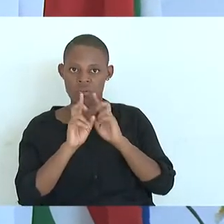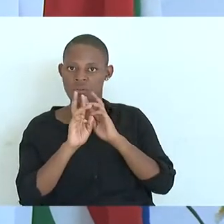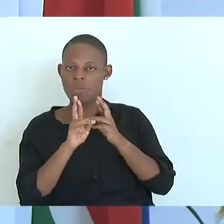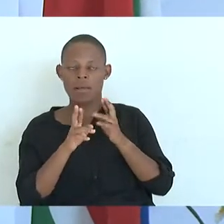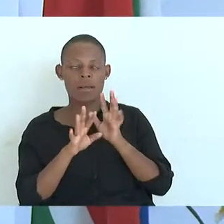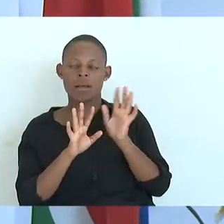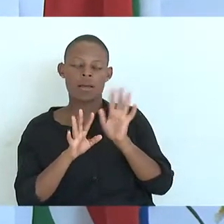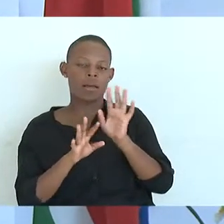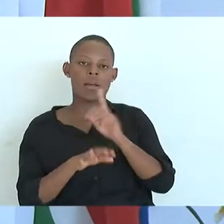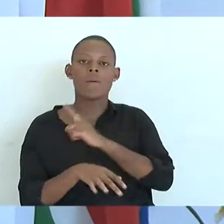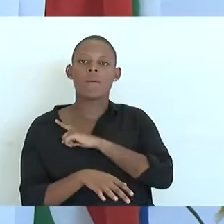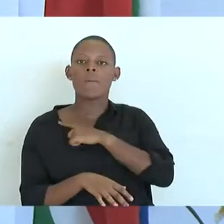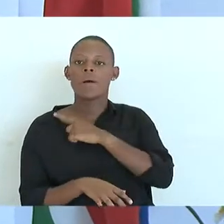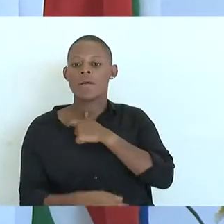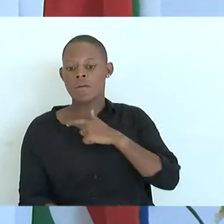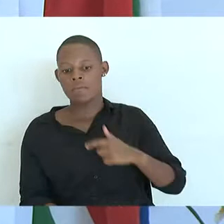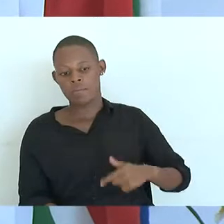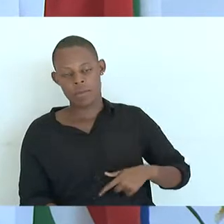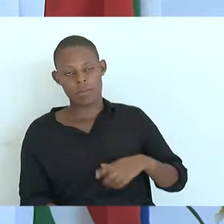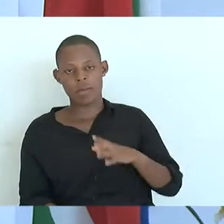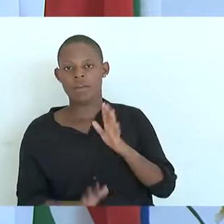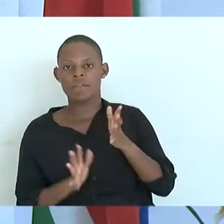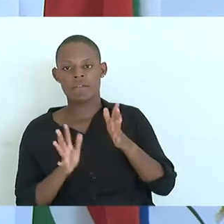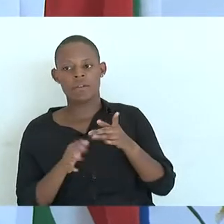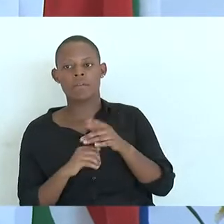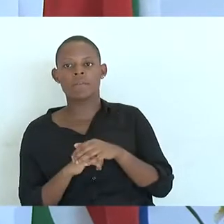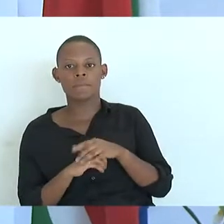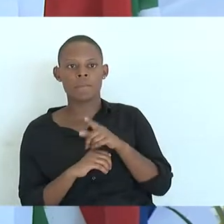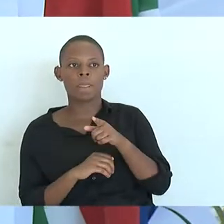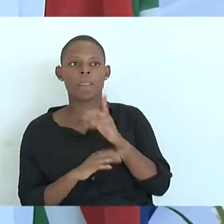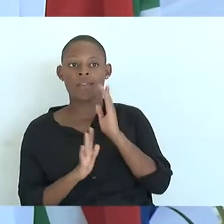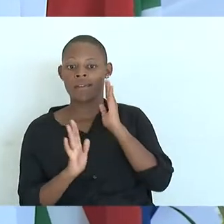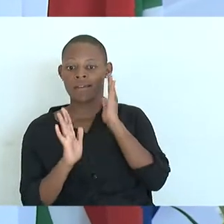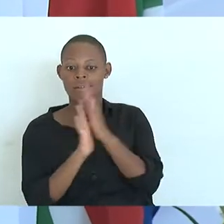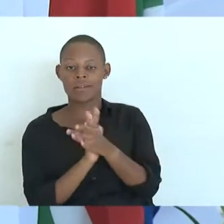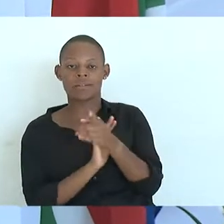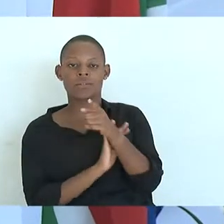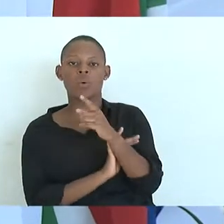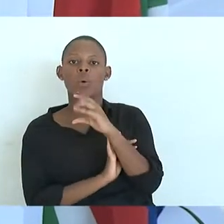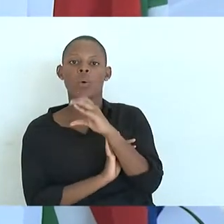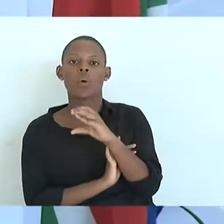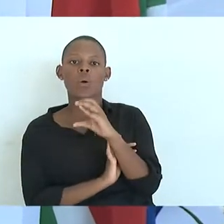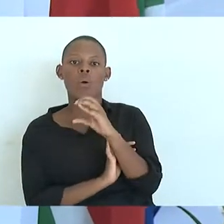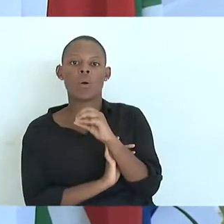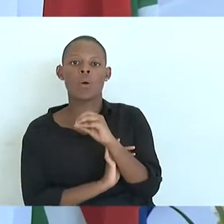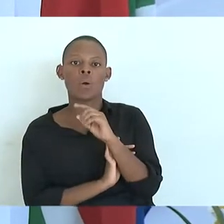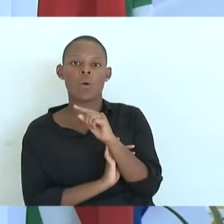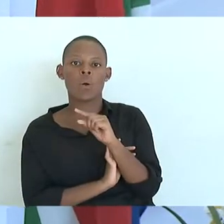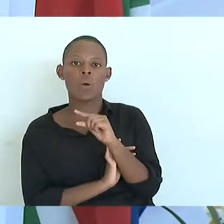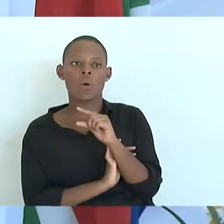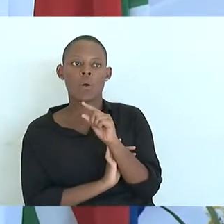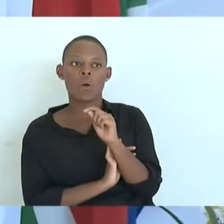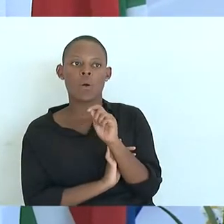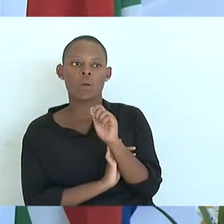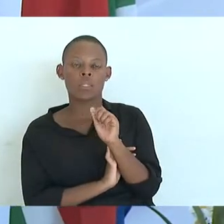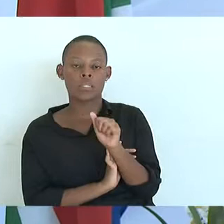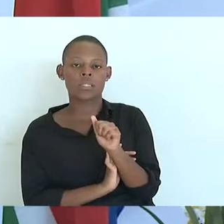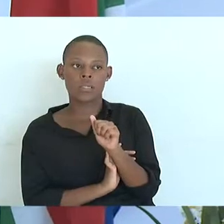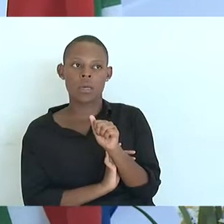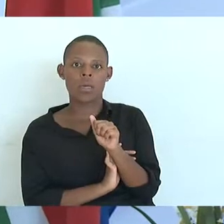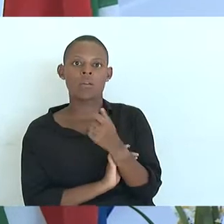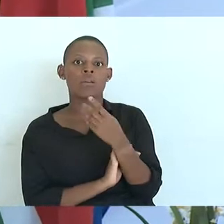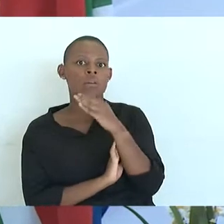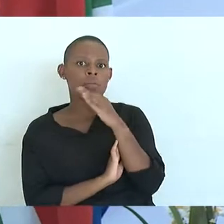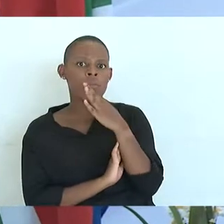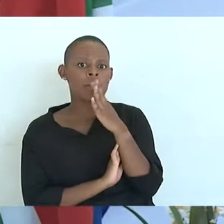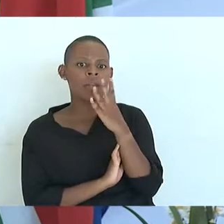wanted to answer that question that was directed to Kokstad, whether you have a right to talk